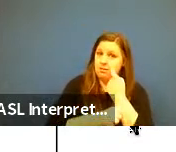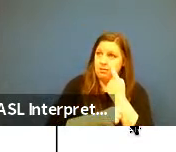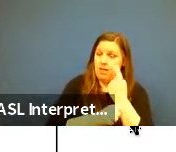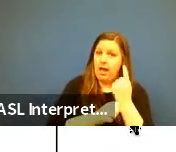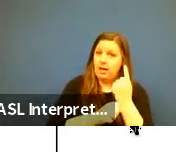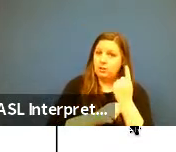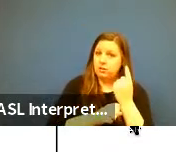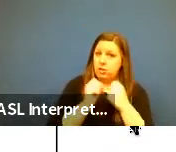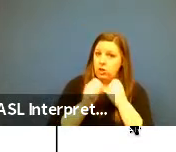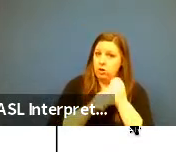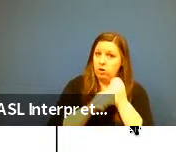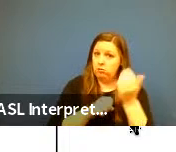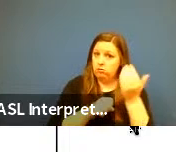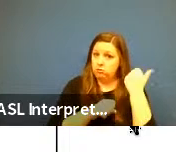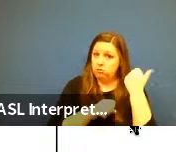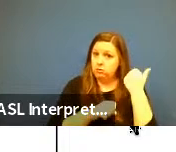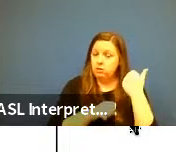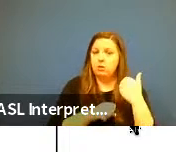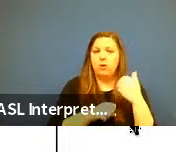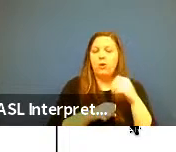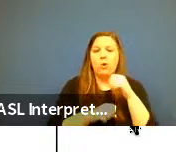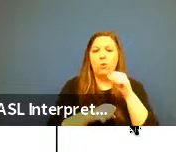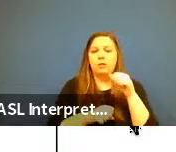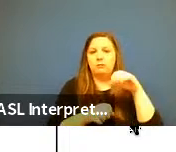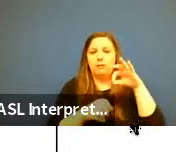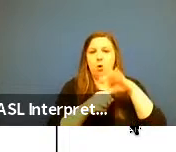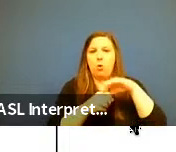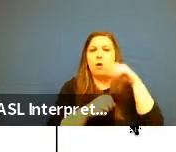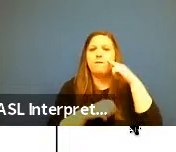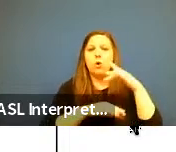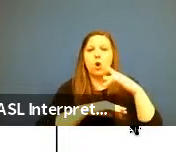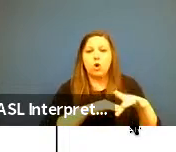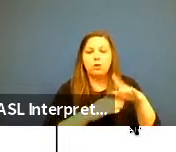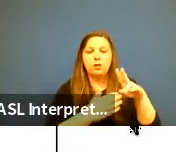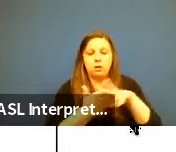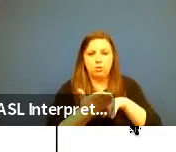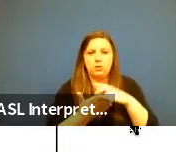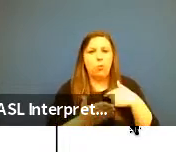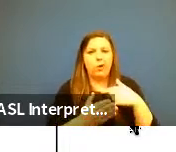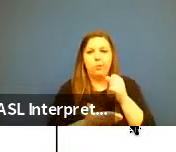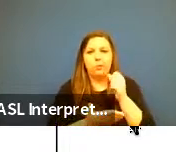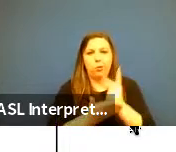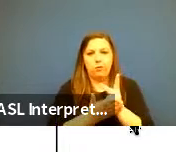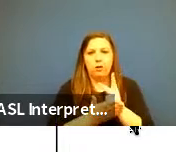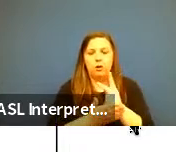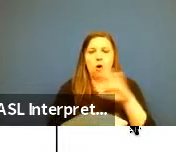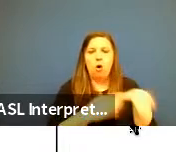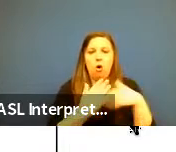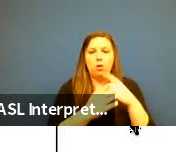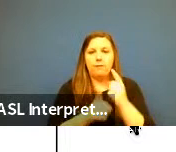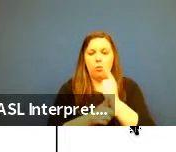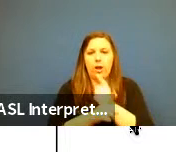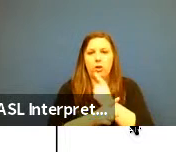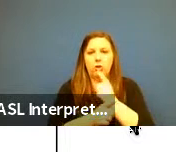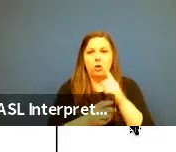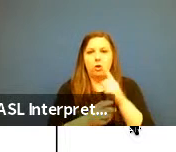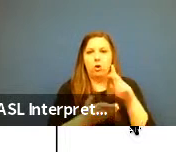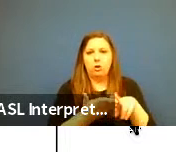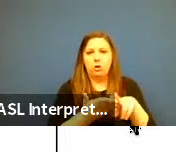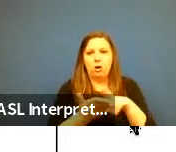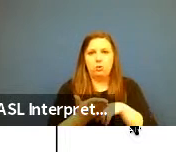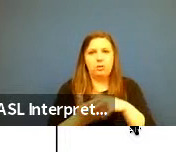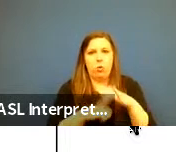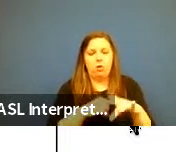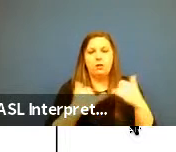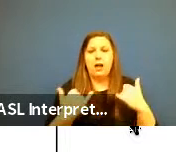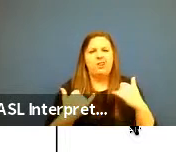early contracts for people. We approved all of the regular contracts so early now. So we